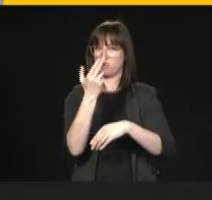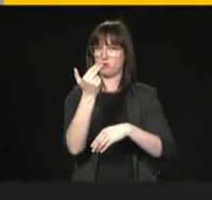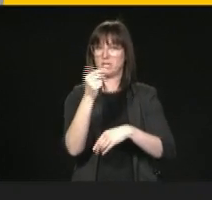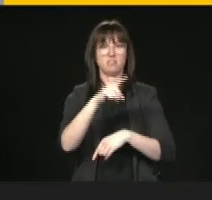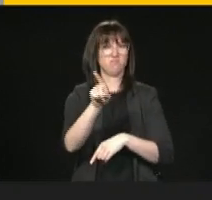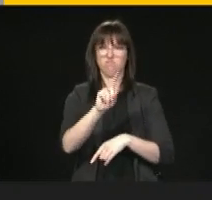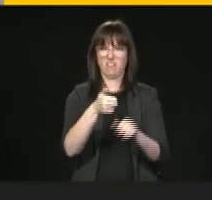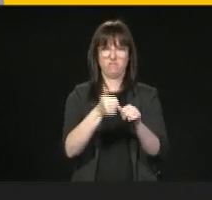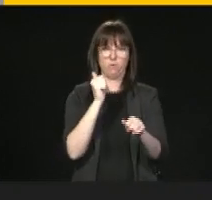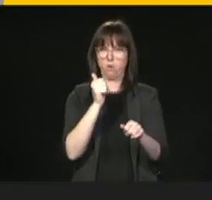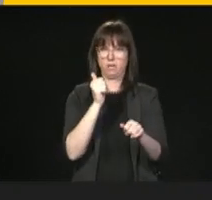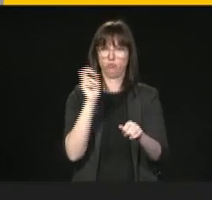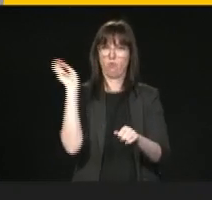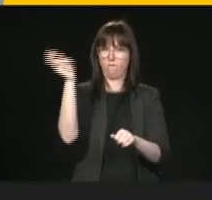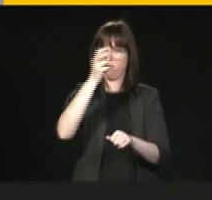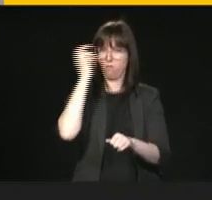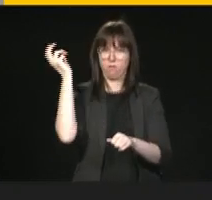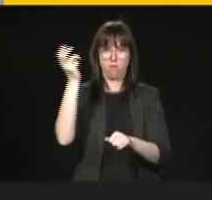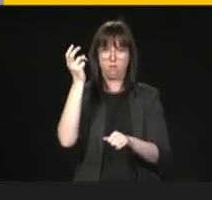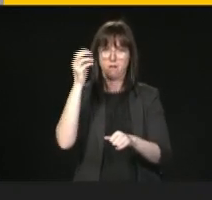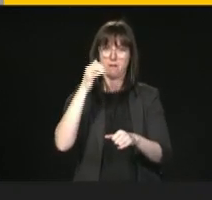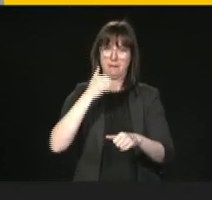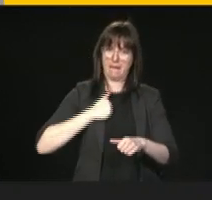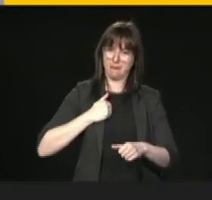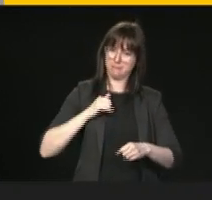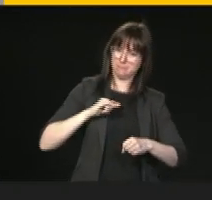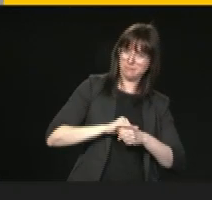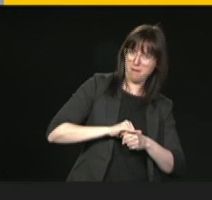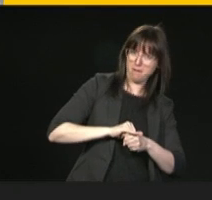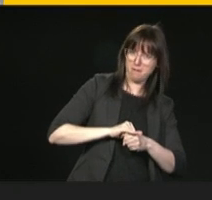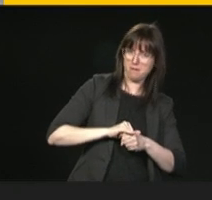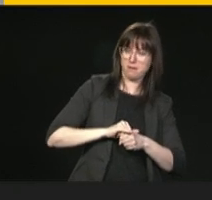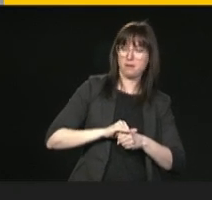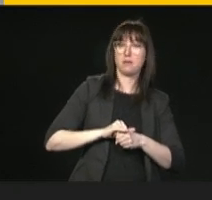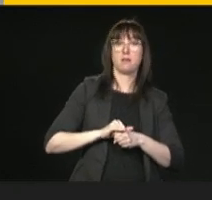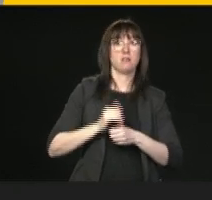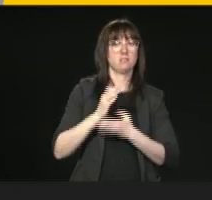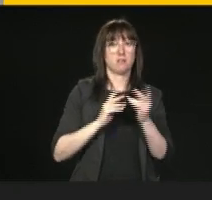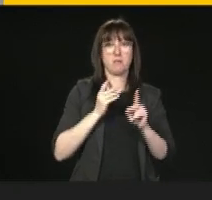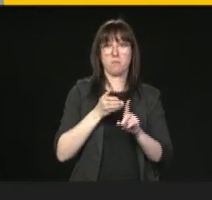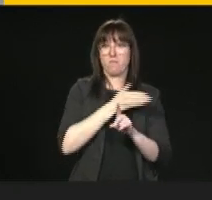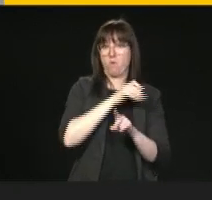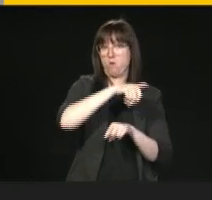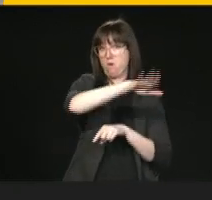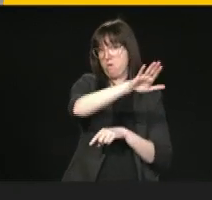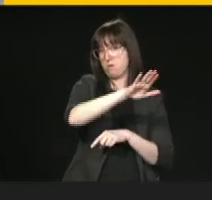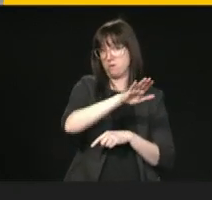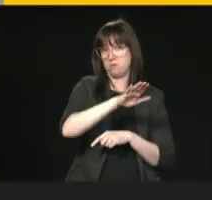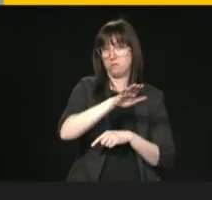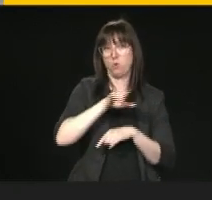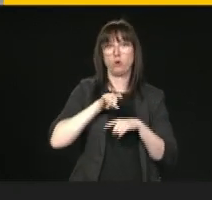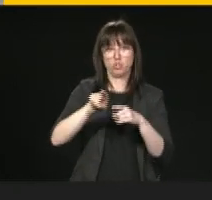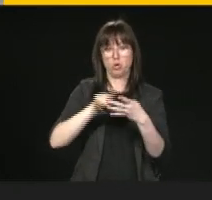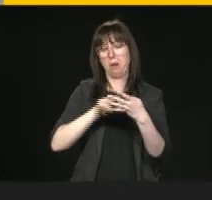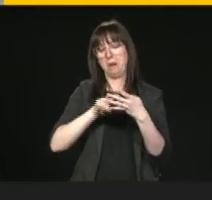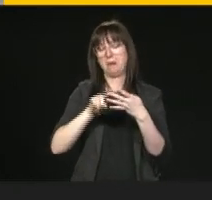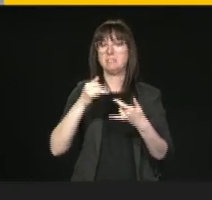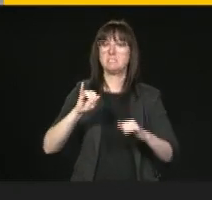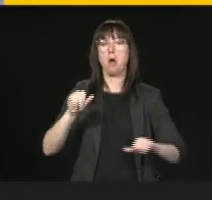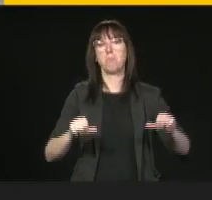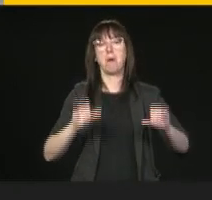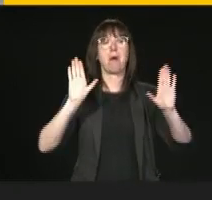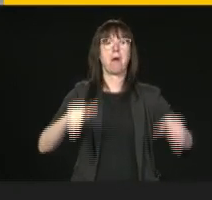Canada. Many people before, even during that time, were still going on their vacations outside of the country, et